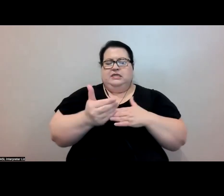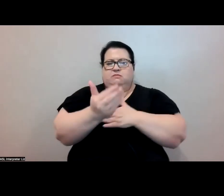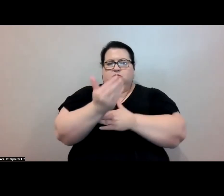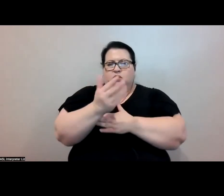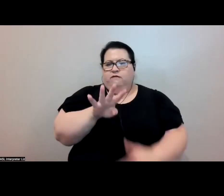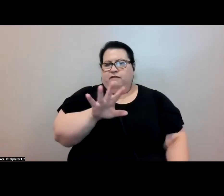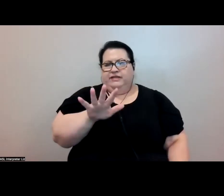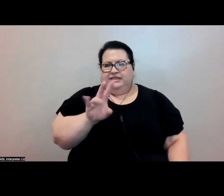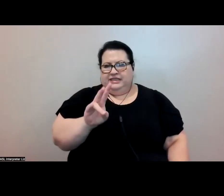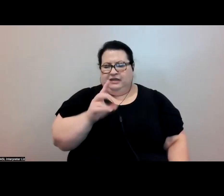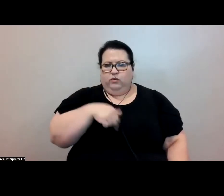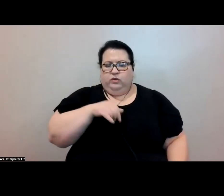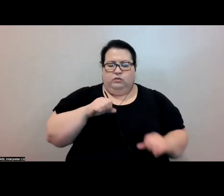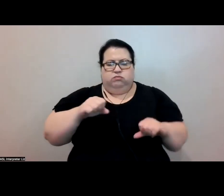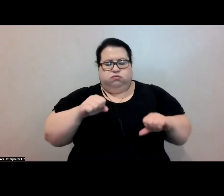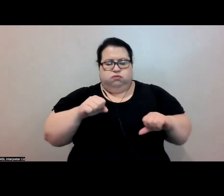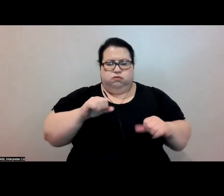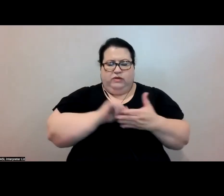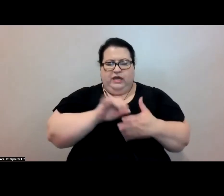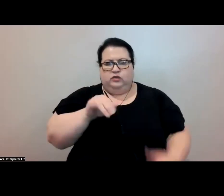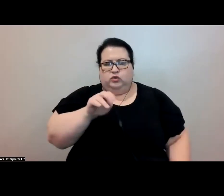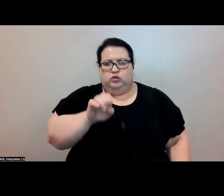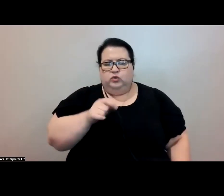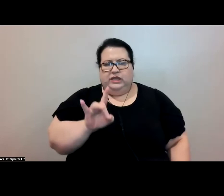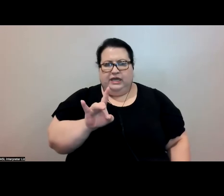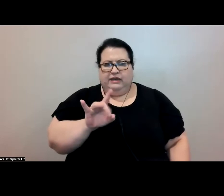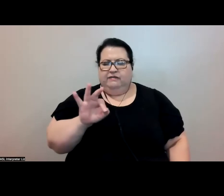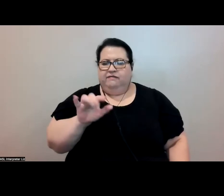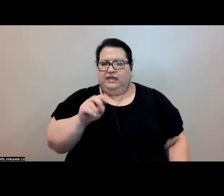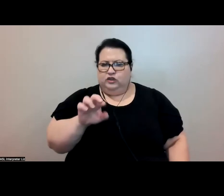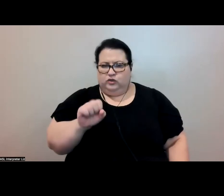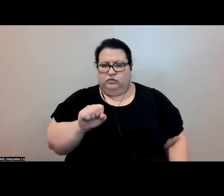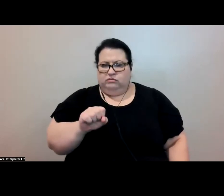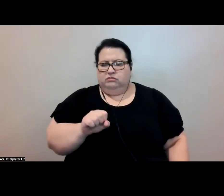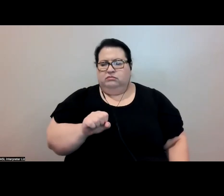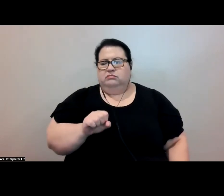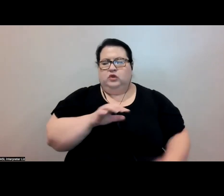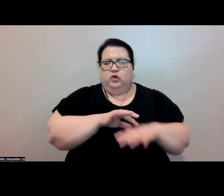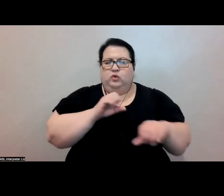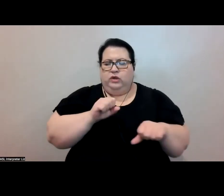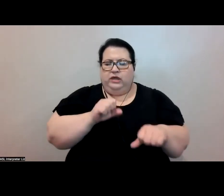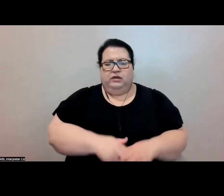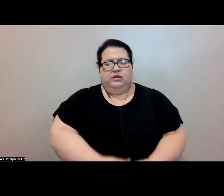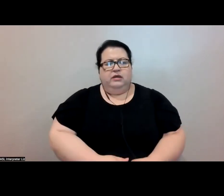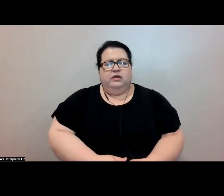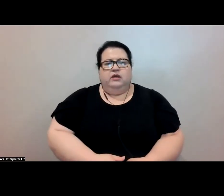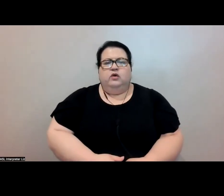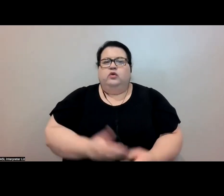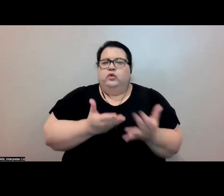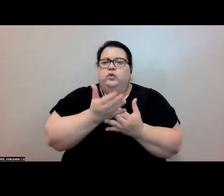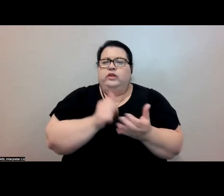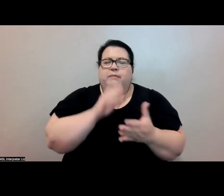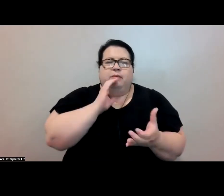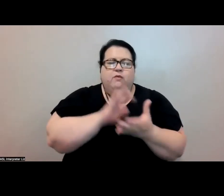at 4:57, we were all rocked by that June 28th Landers quake. Through the shaking and trembling of the quake, my wife and I